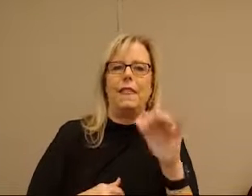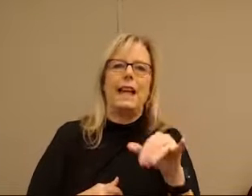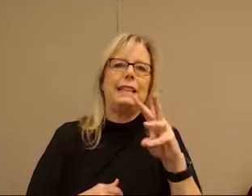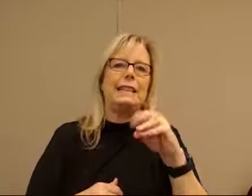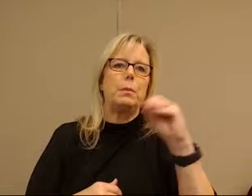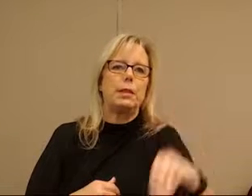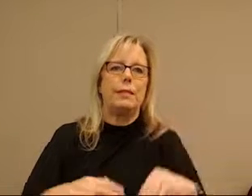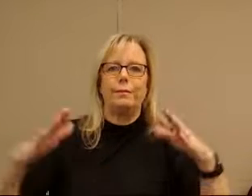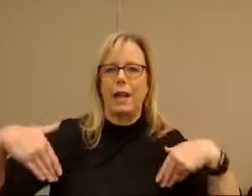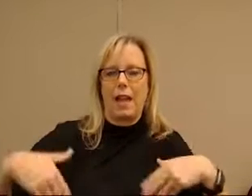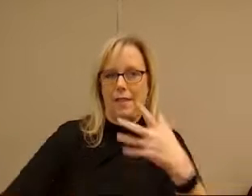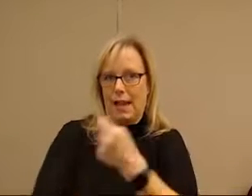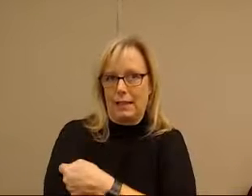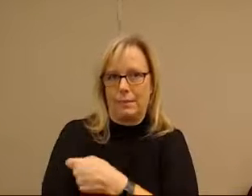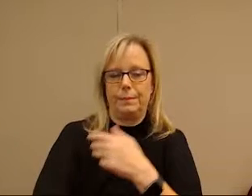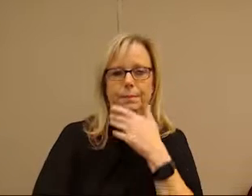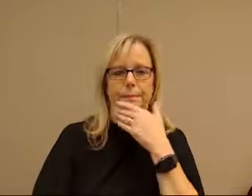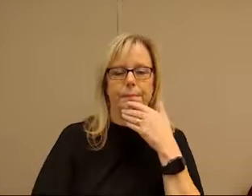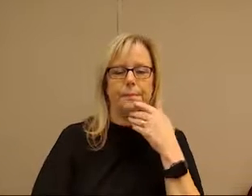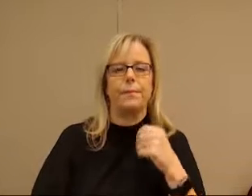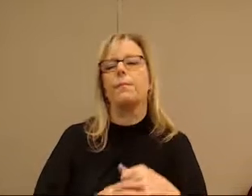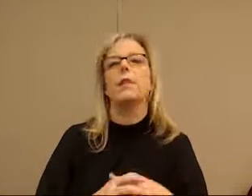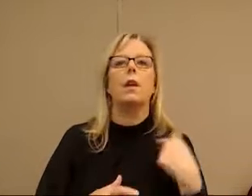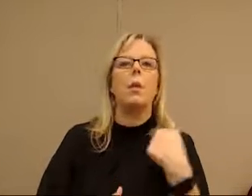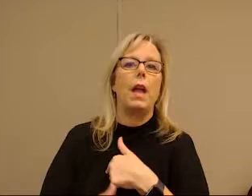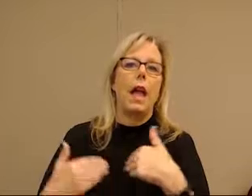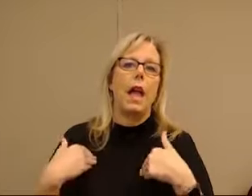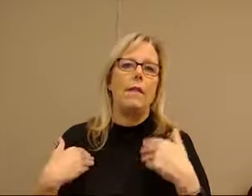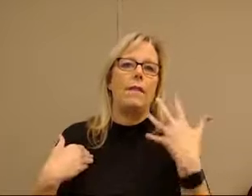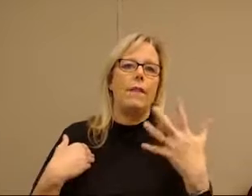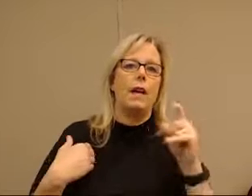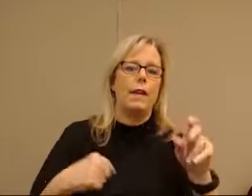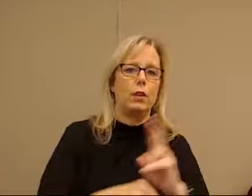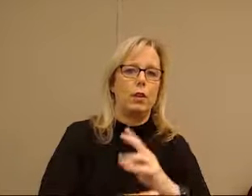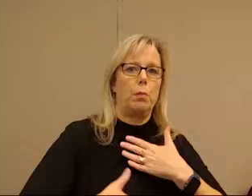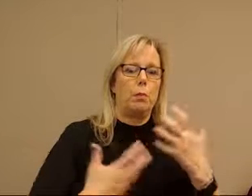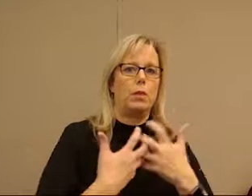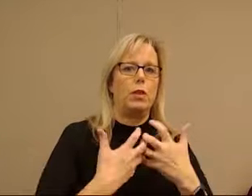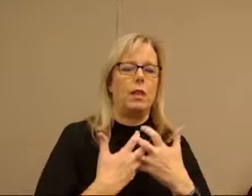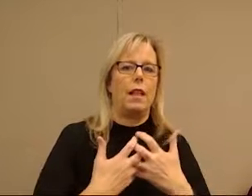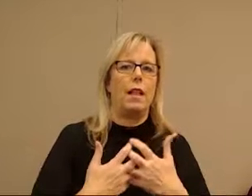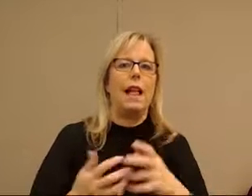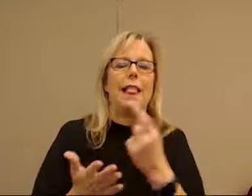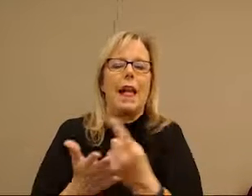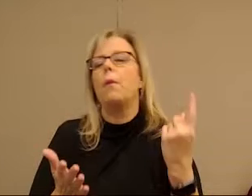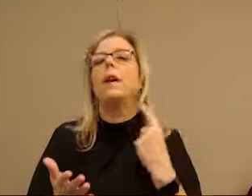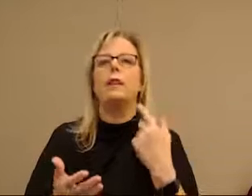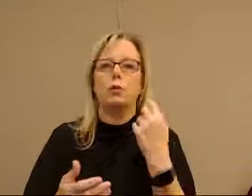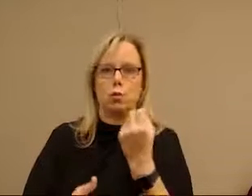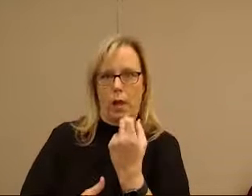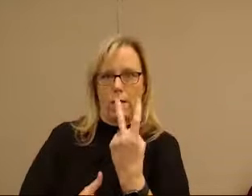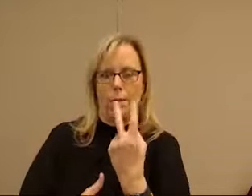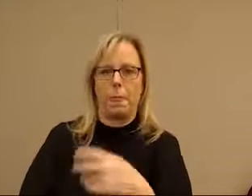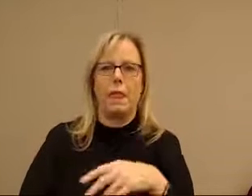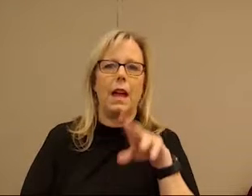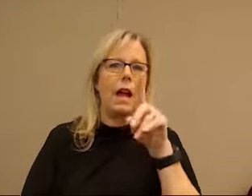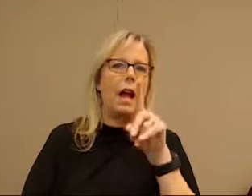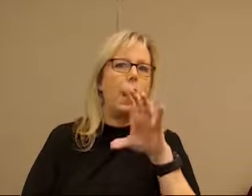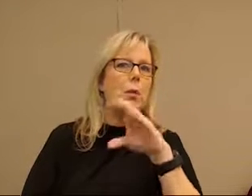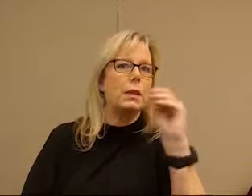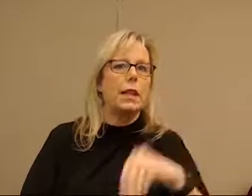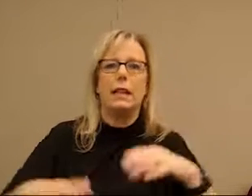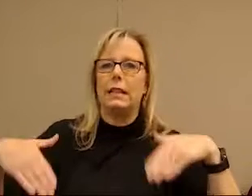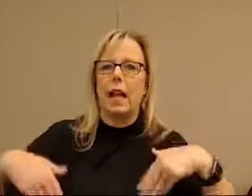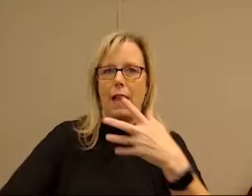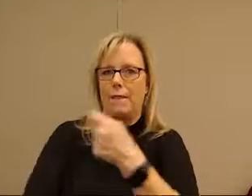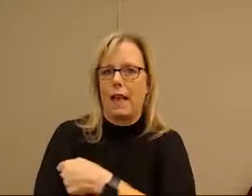60% unvaccinated. We have 5 on ventilators currently. That's down from 12 last week. So 100% are